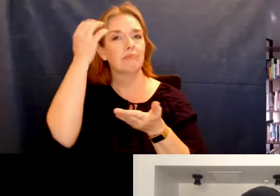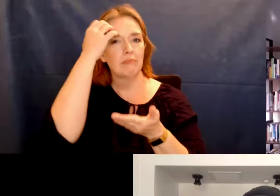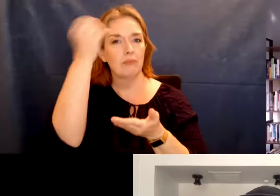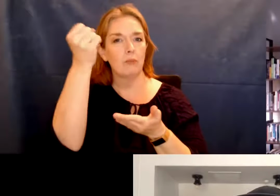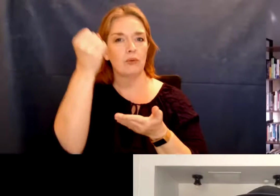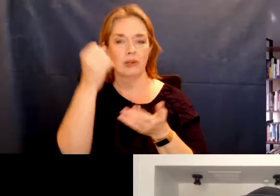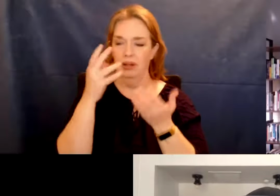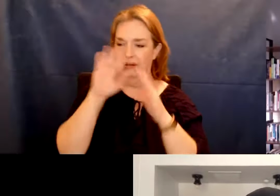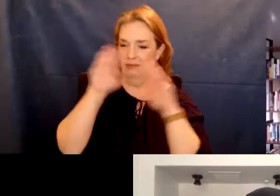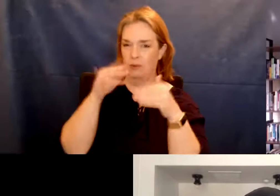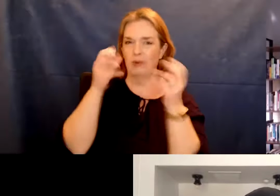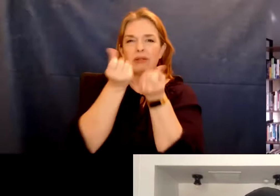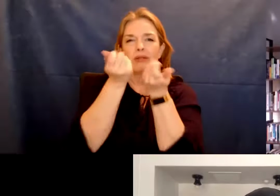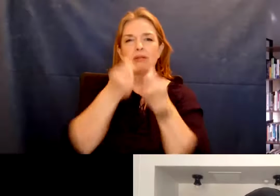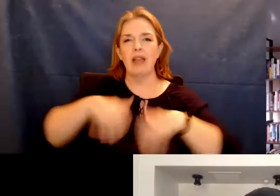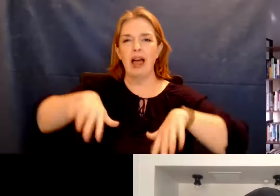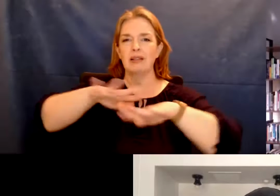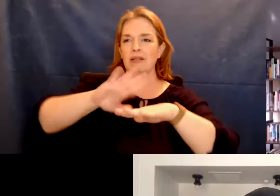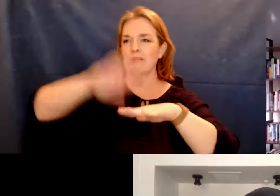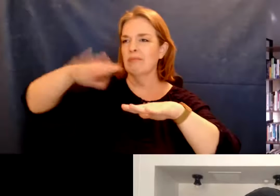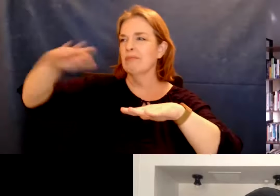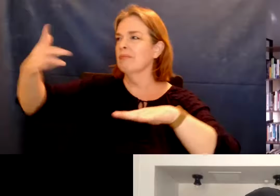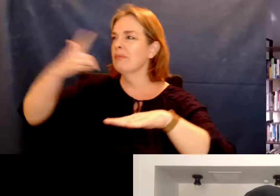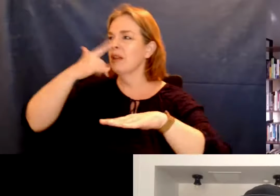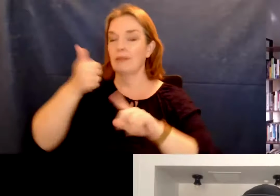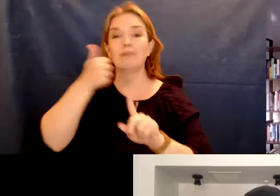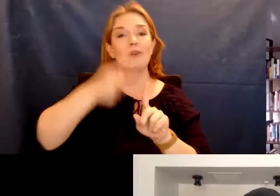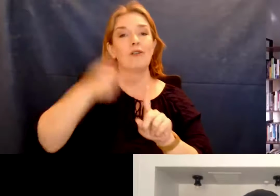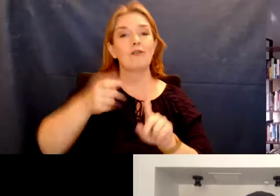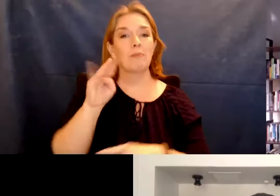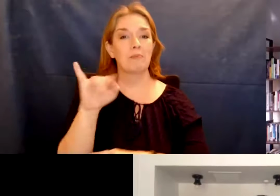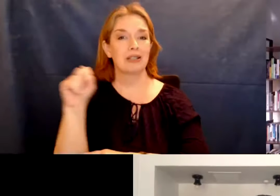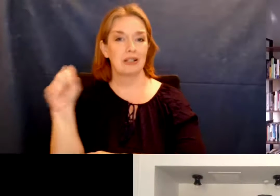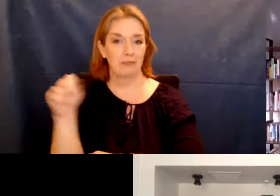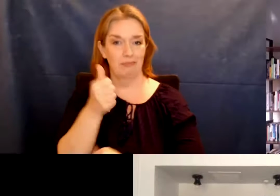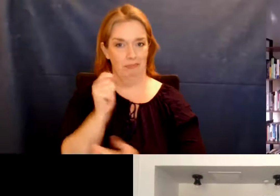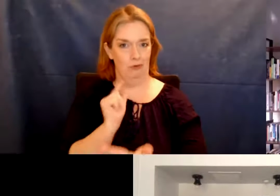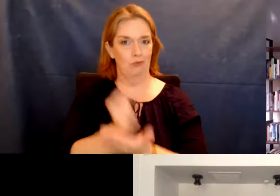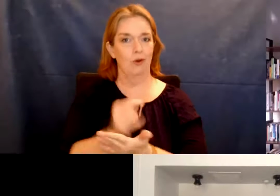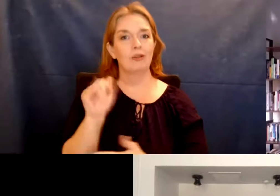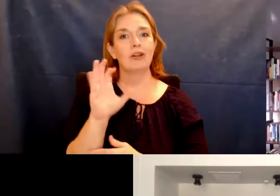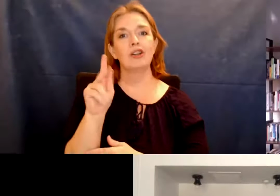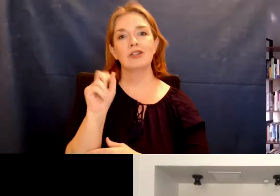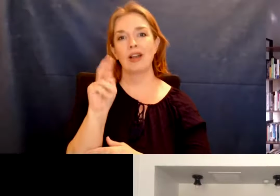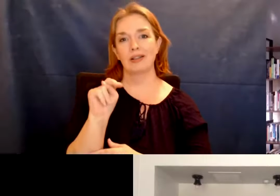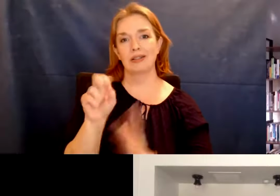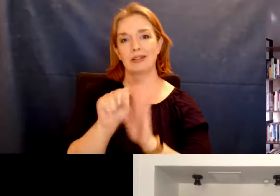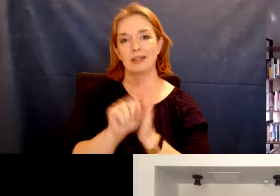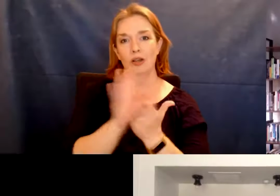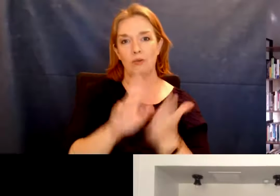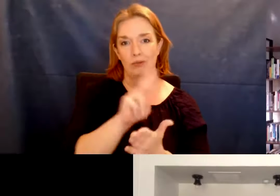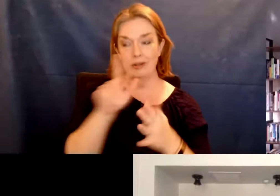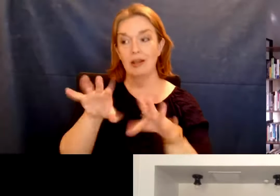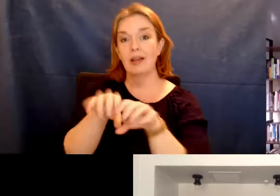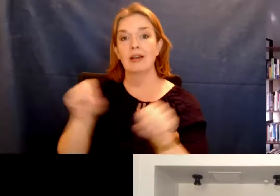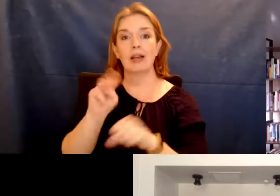created them. Originally from Longtown, Mississippi, Jerriod is a graduate of Jackson State University and has earned MFA degrees